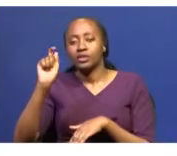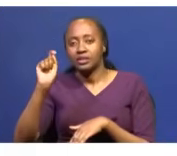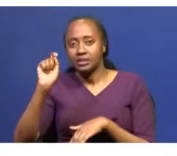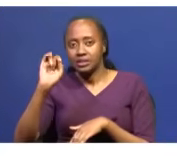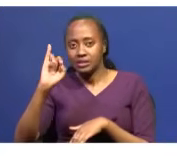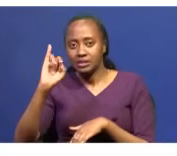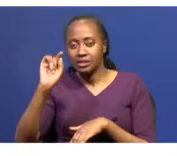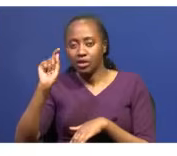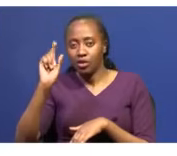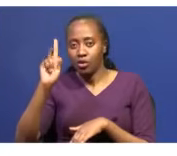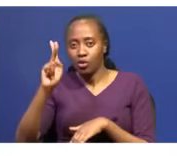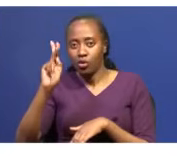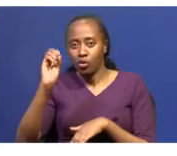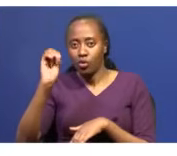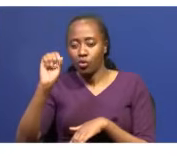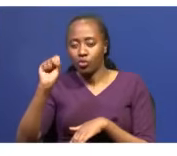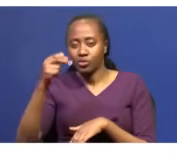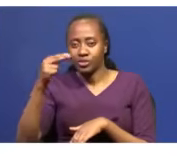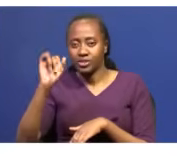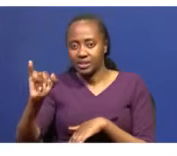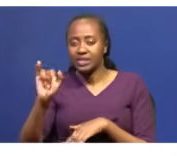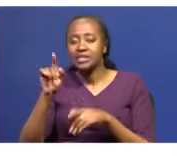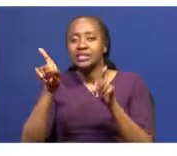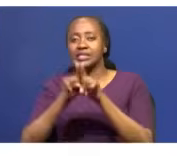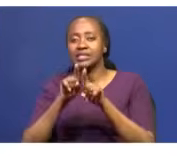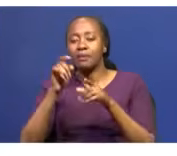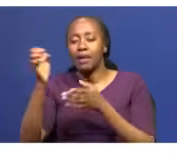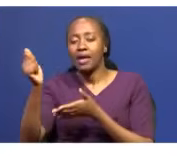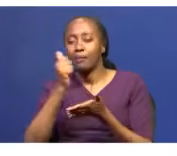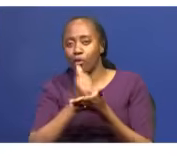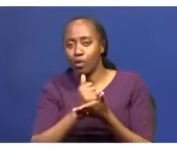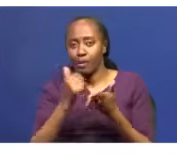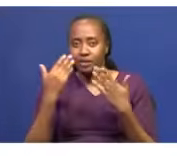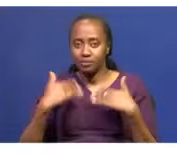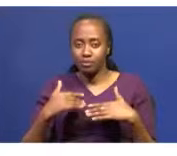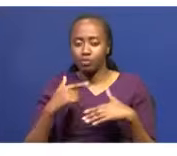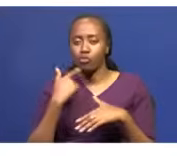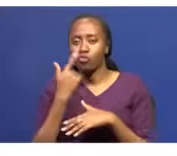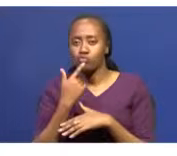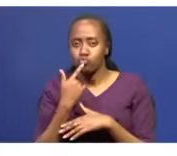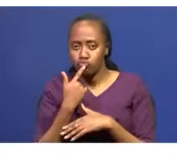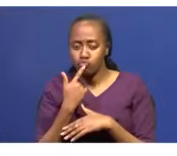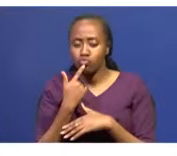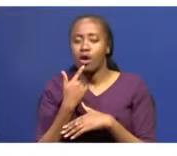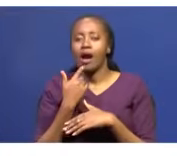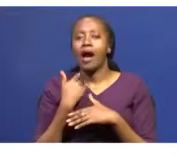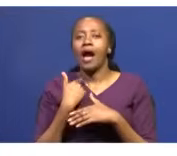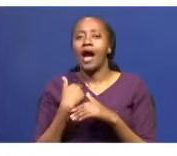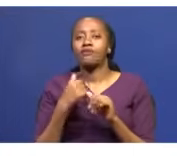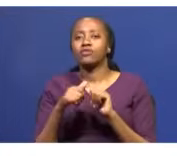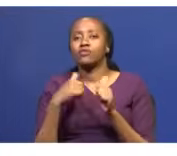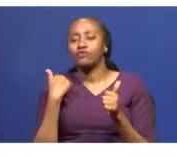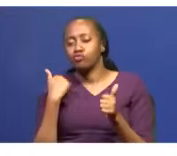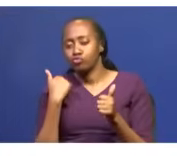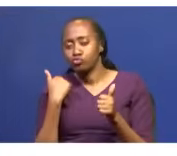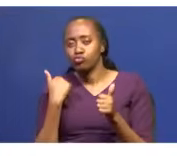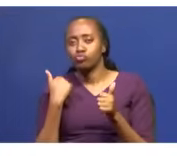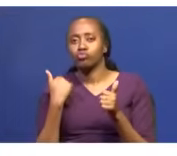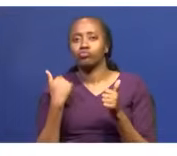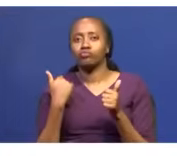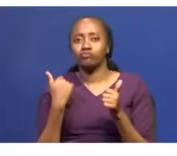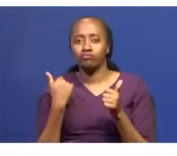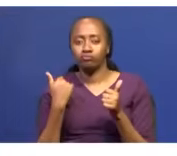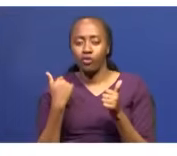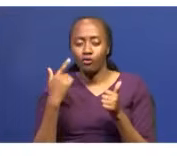loss of investment and employment opportunities following the failure by a company to allow extension of a runway to accommodate